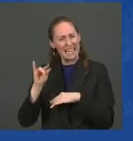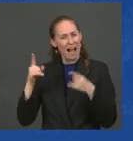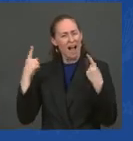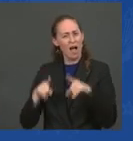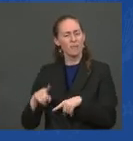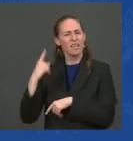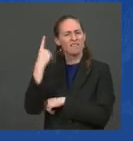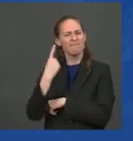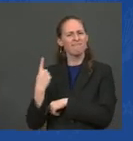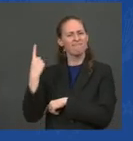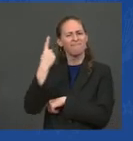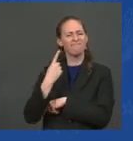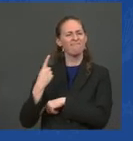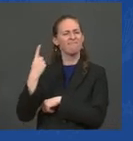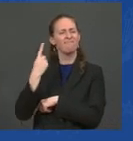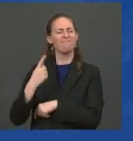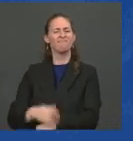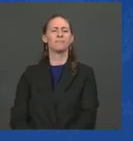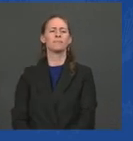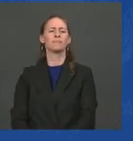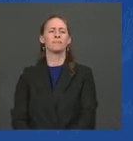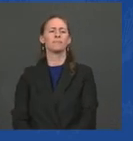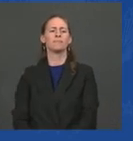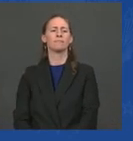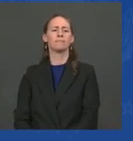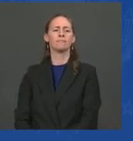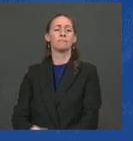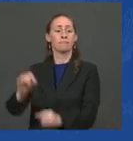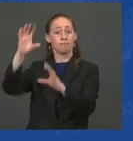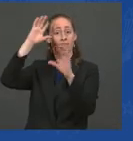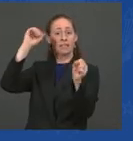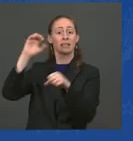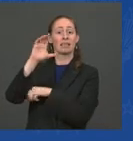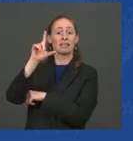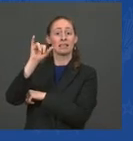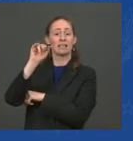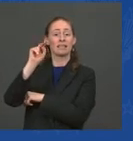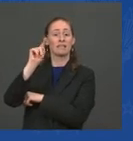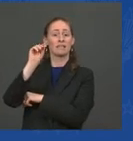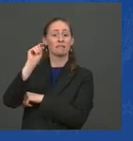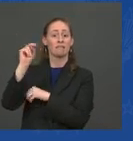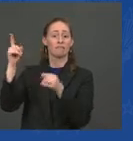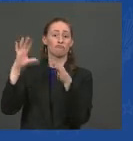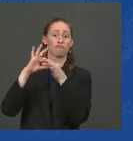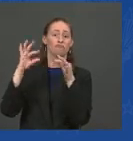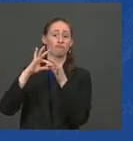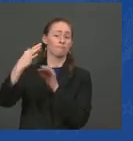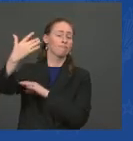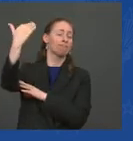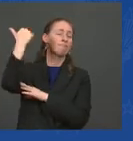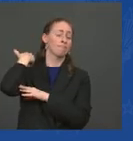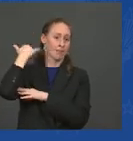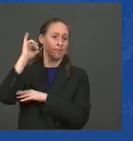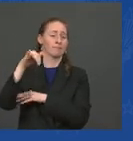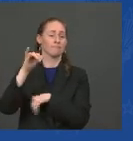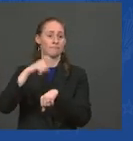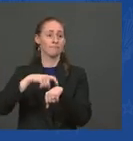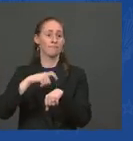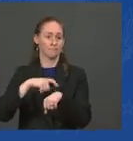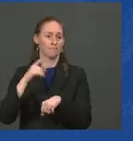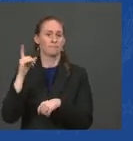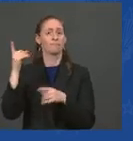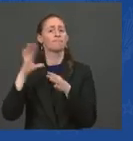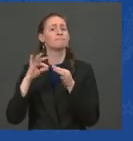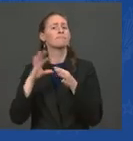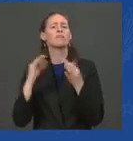When President Clinton spoke at this first dedication, he ended on a poignant reminder. He said, and I quote, "The